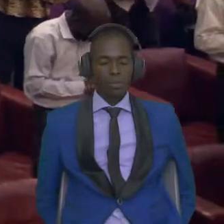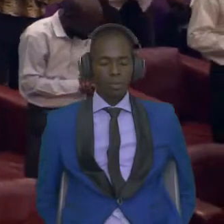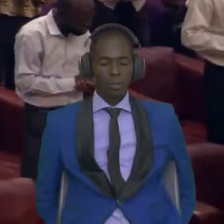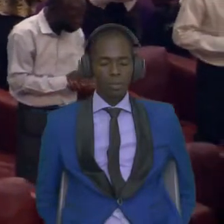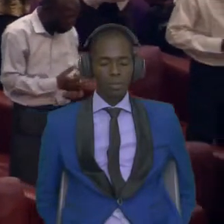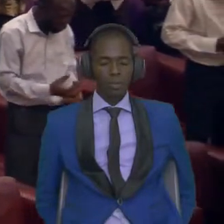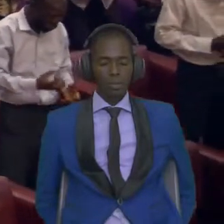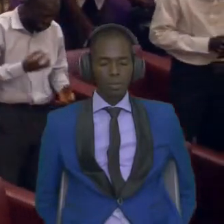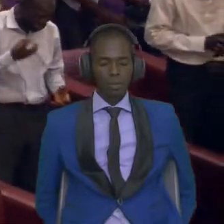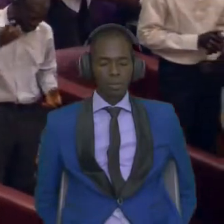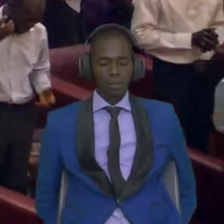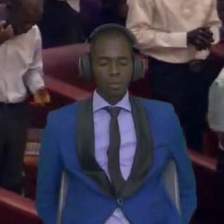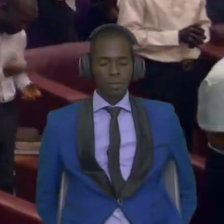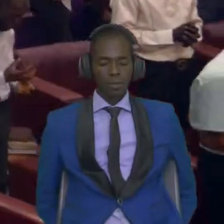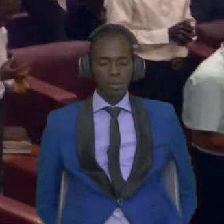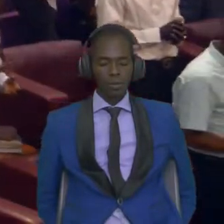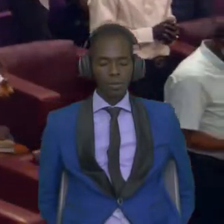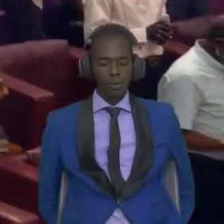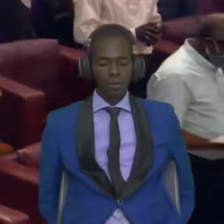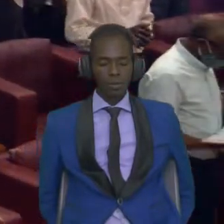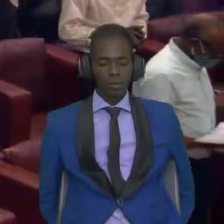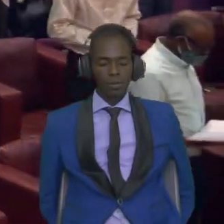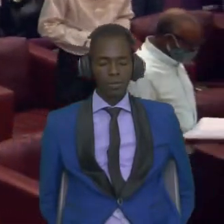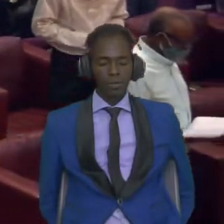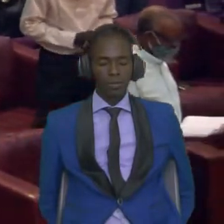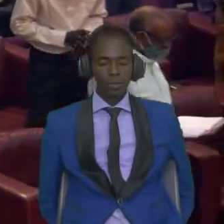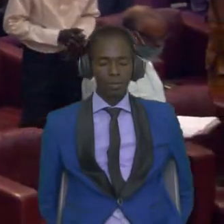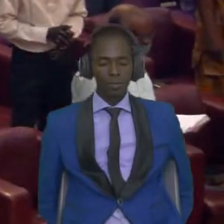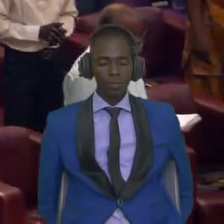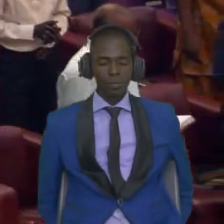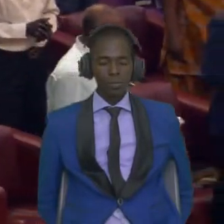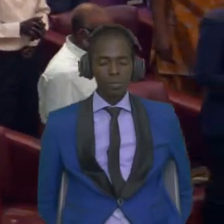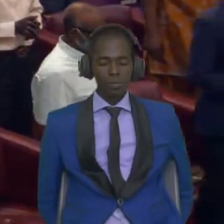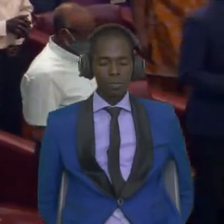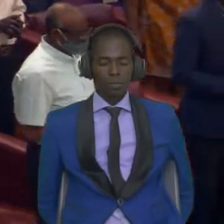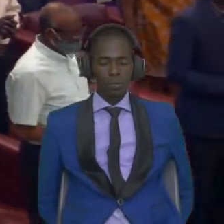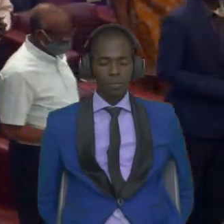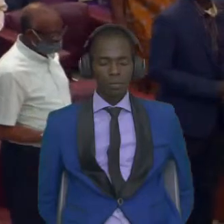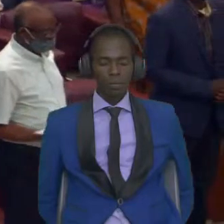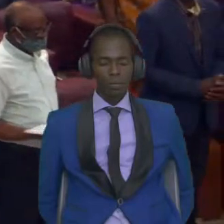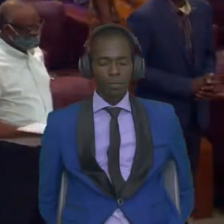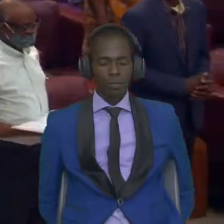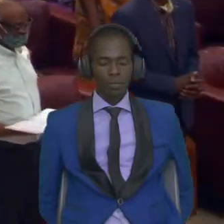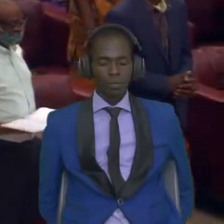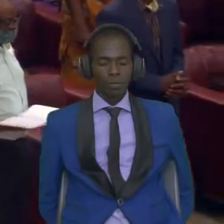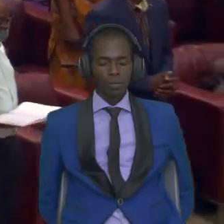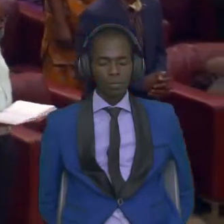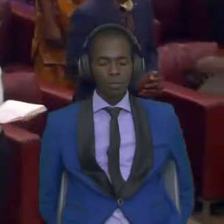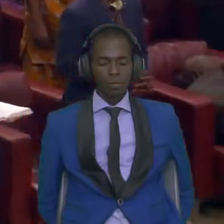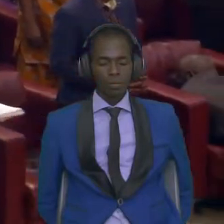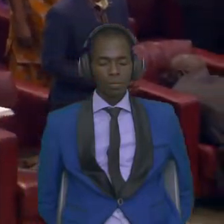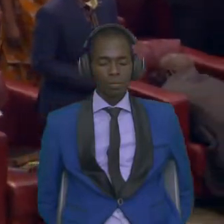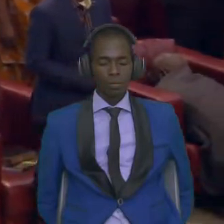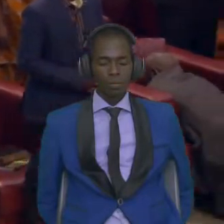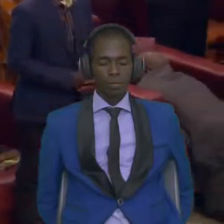For you through the shed of our Lord Jesus Christ. It's